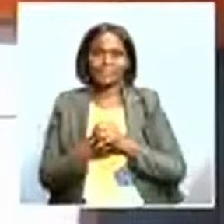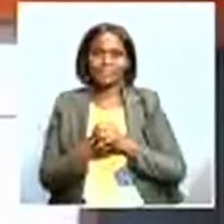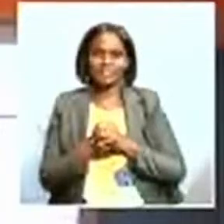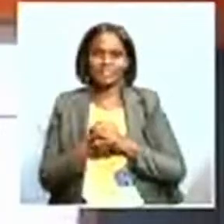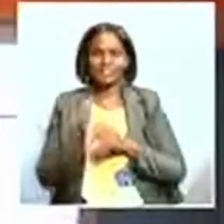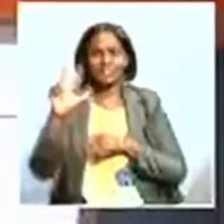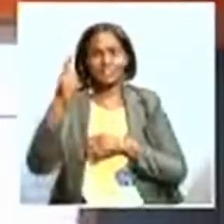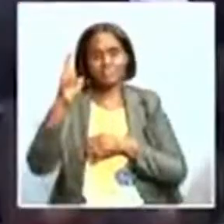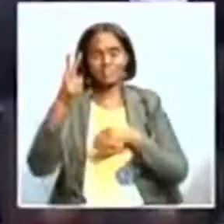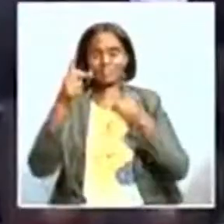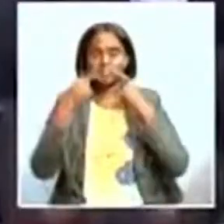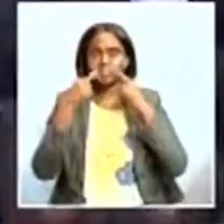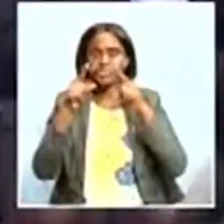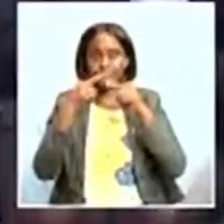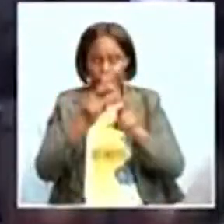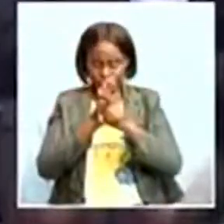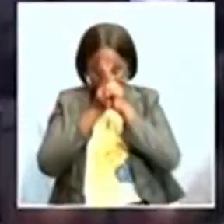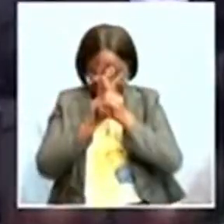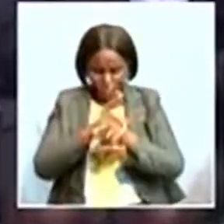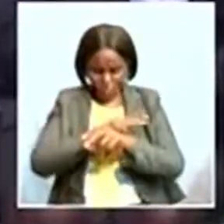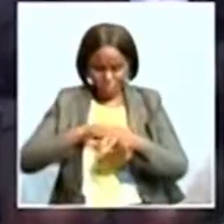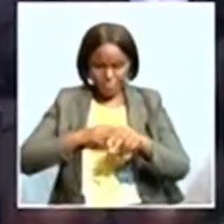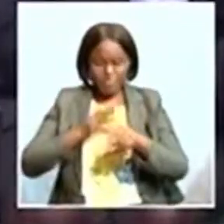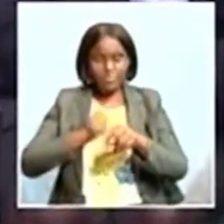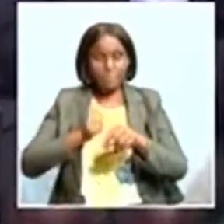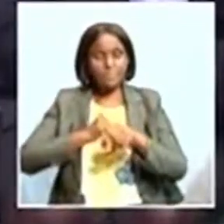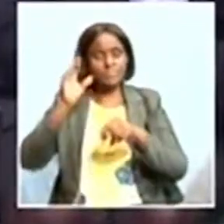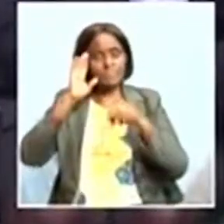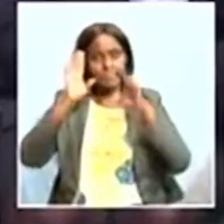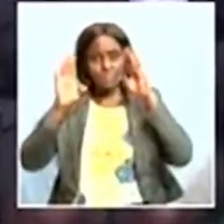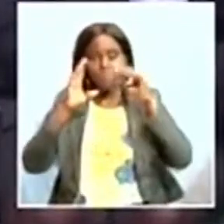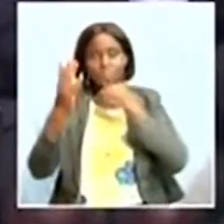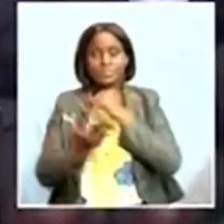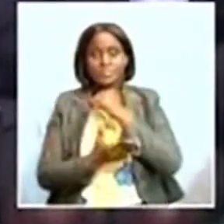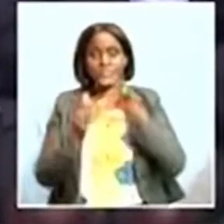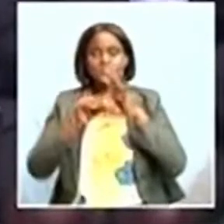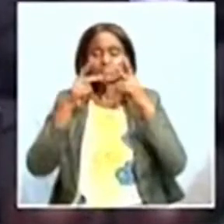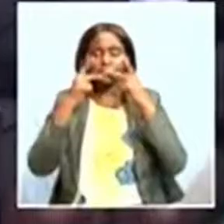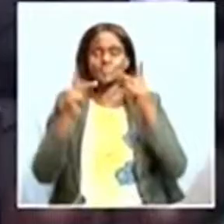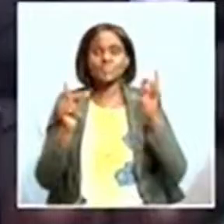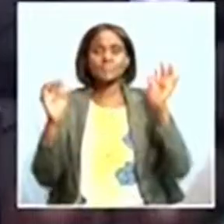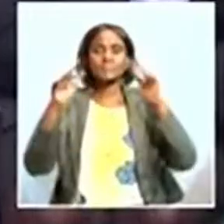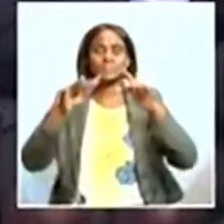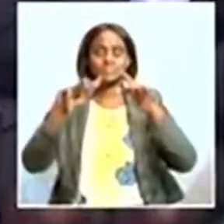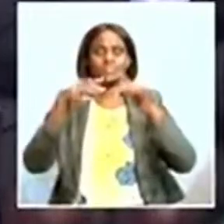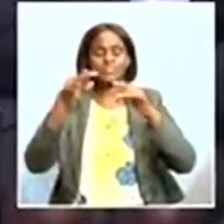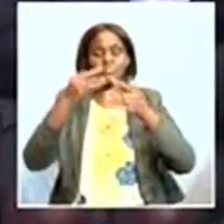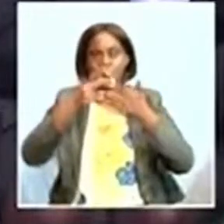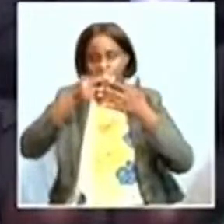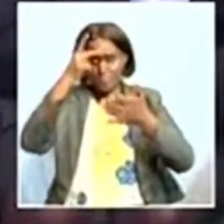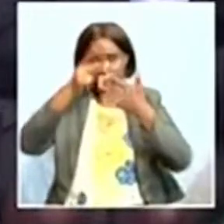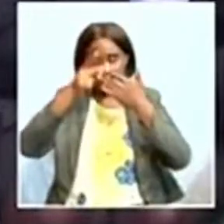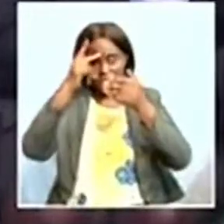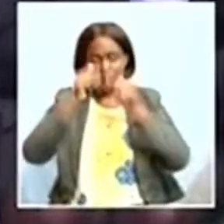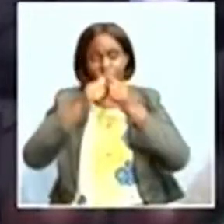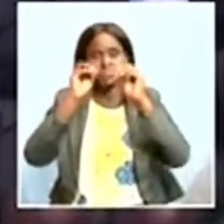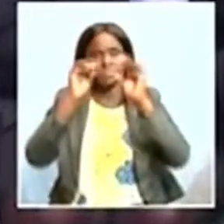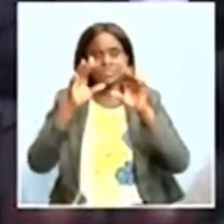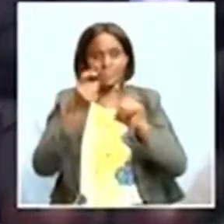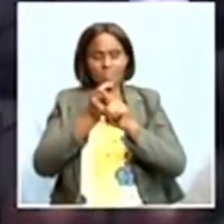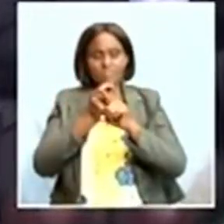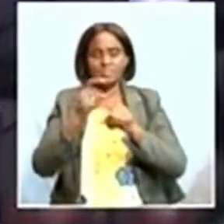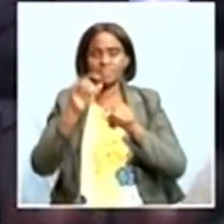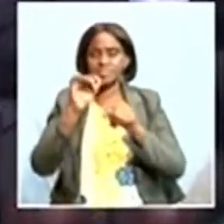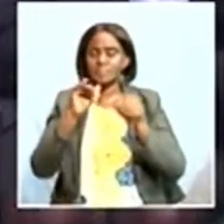The third announcement, honorable members, I wish to recognize the presence in the public gallery of pupils and teachers from